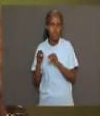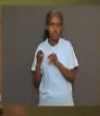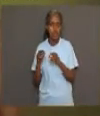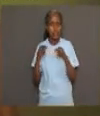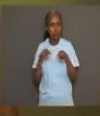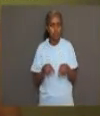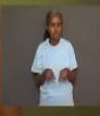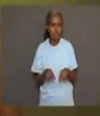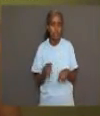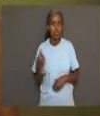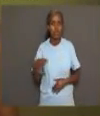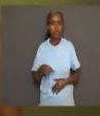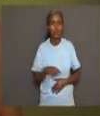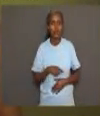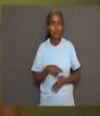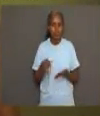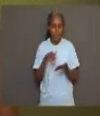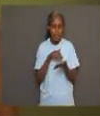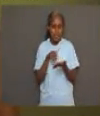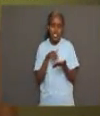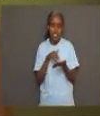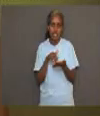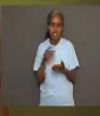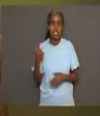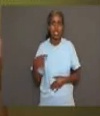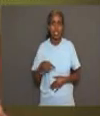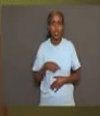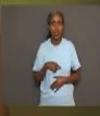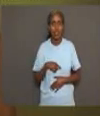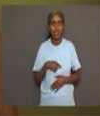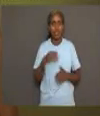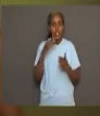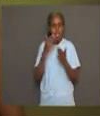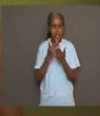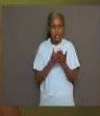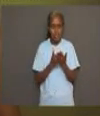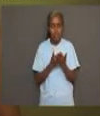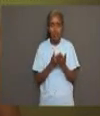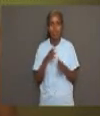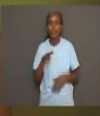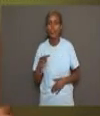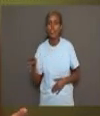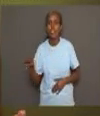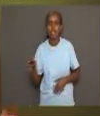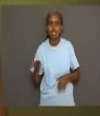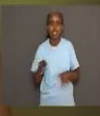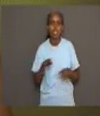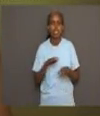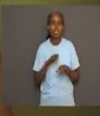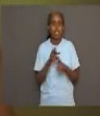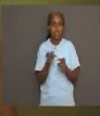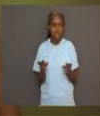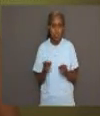Students, today we have started our study of vectors in